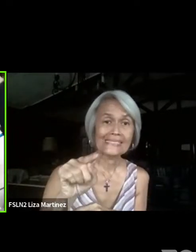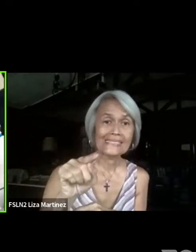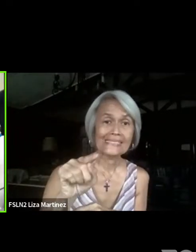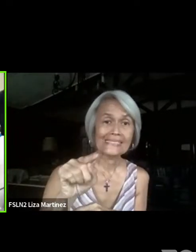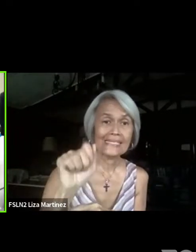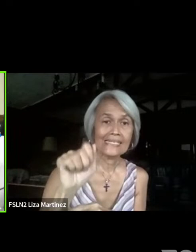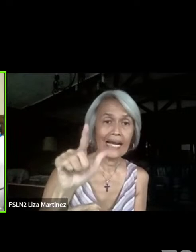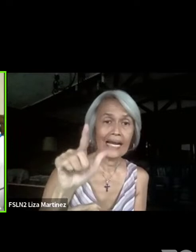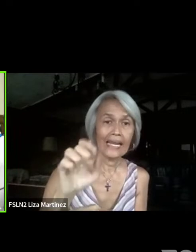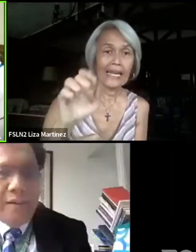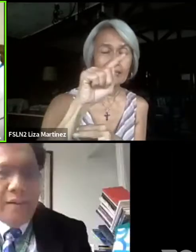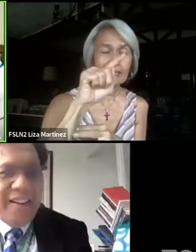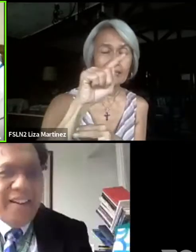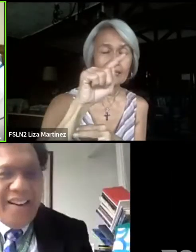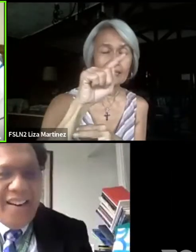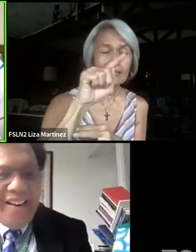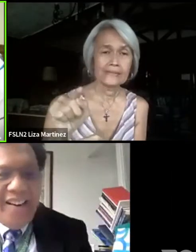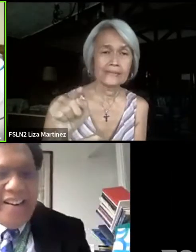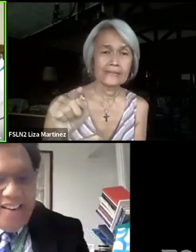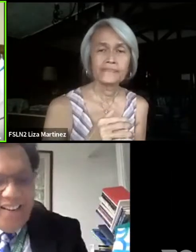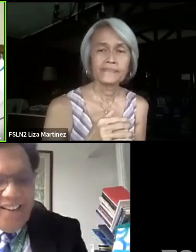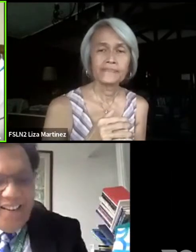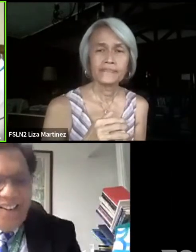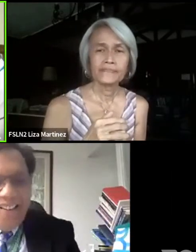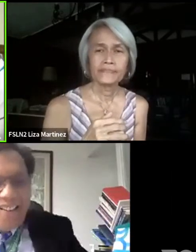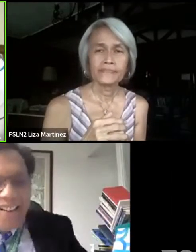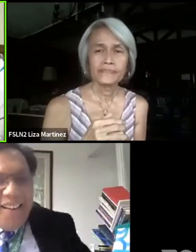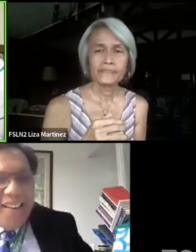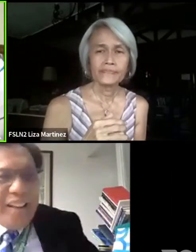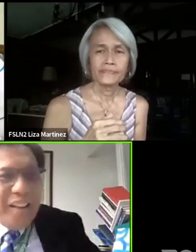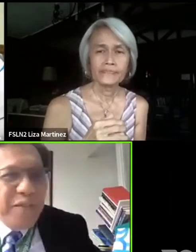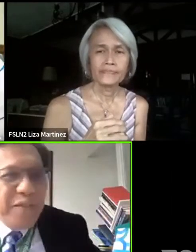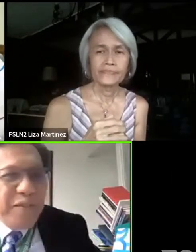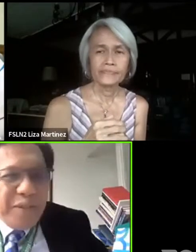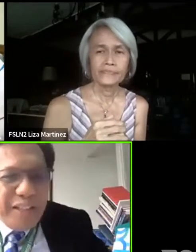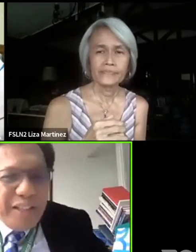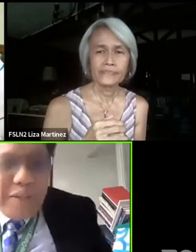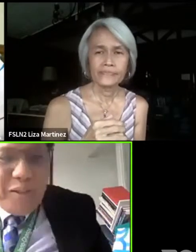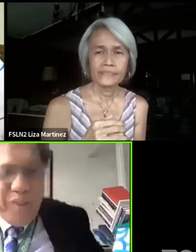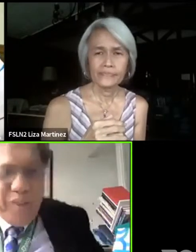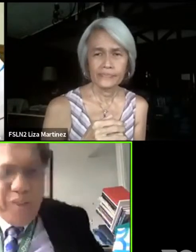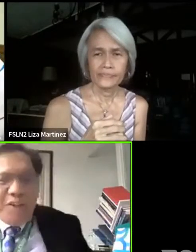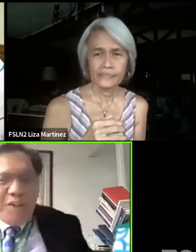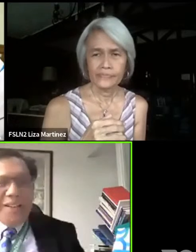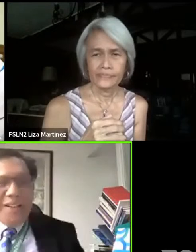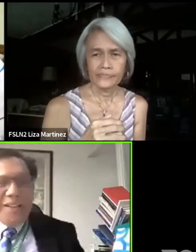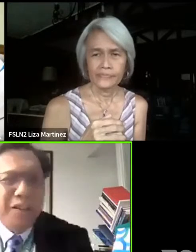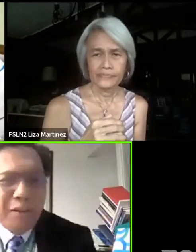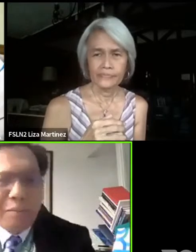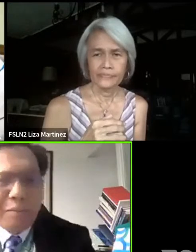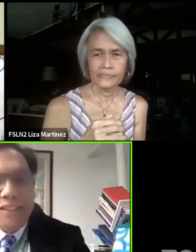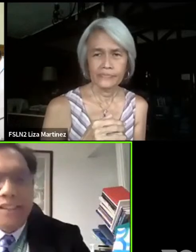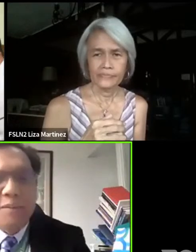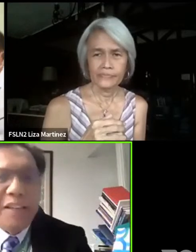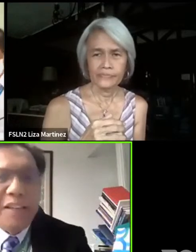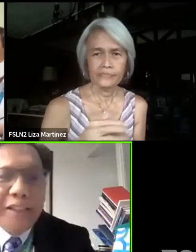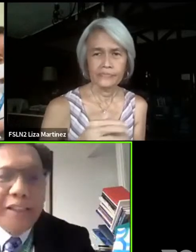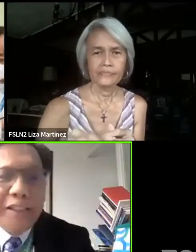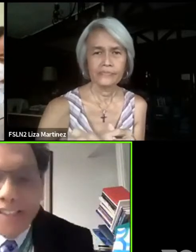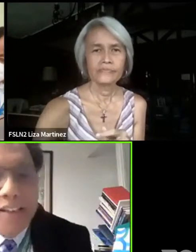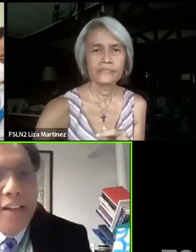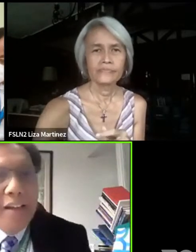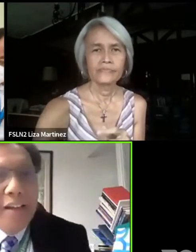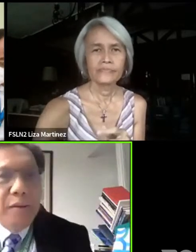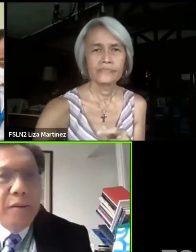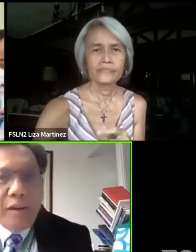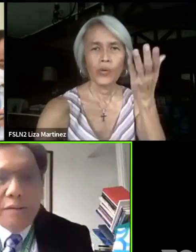natin na-aksaya yung panahon. Dr. Richard Gonzalez. Thank you very much, Mr. Chairman and honorable representatives and all